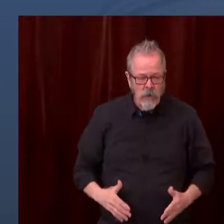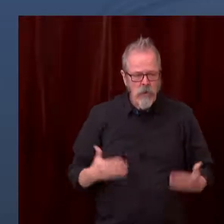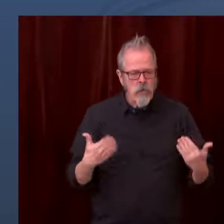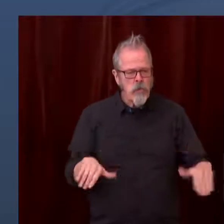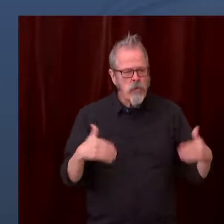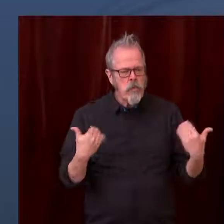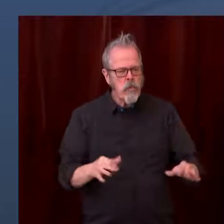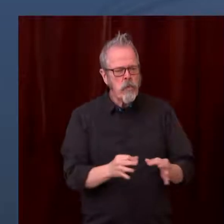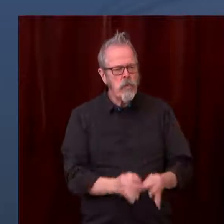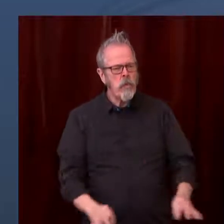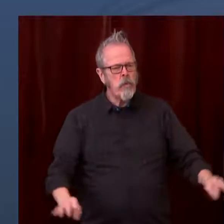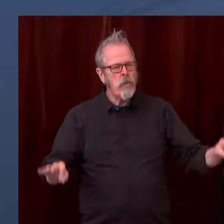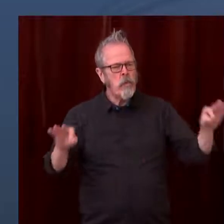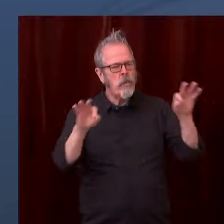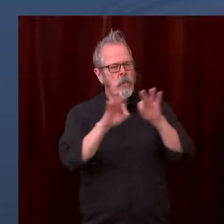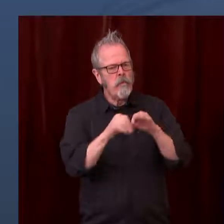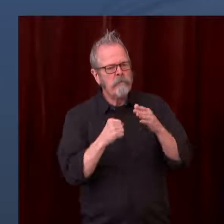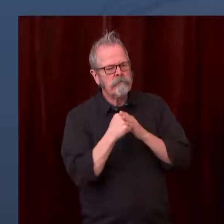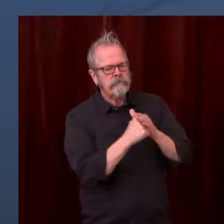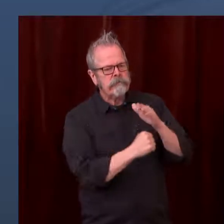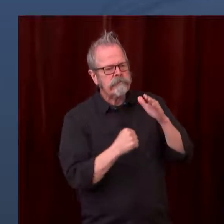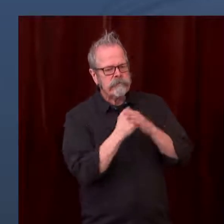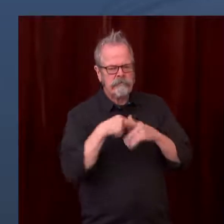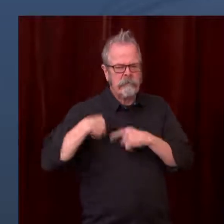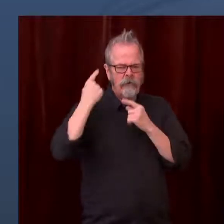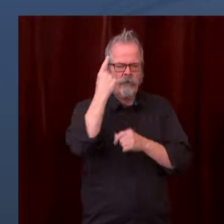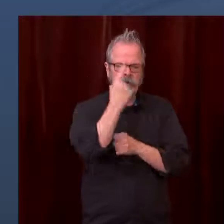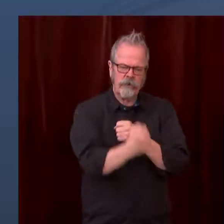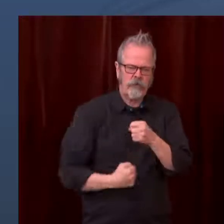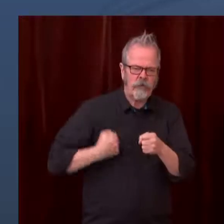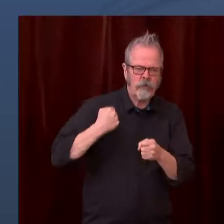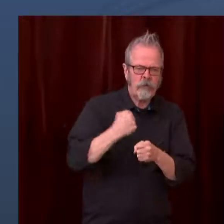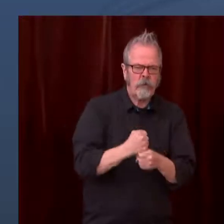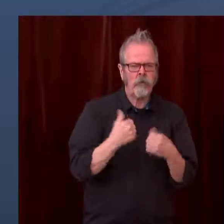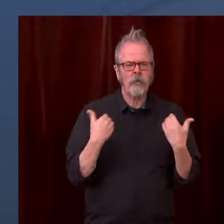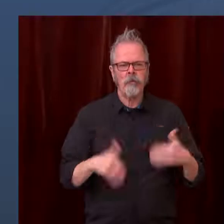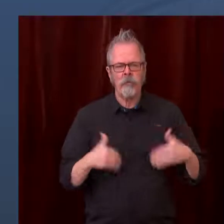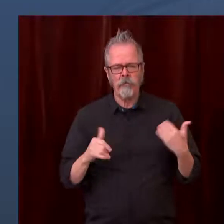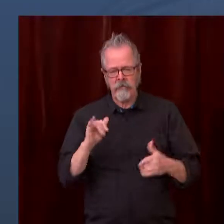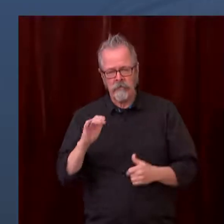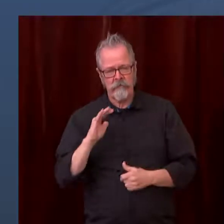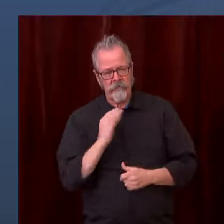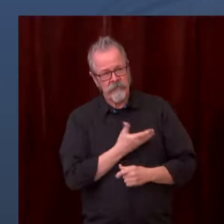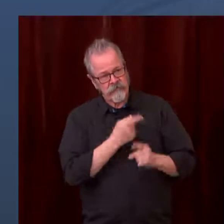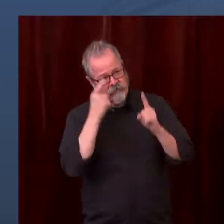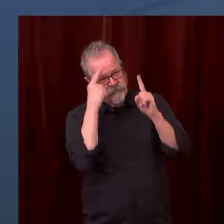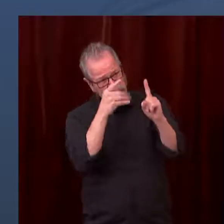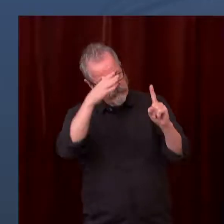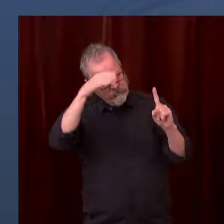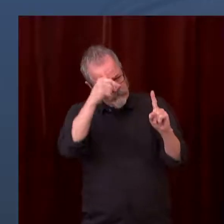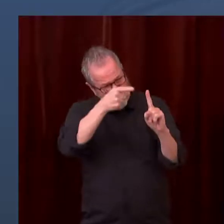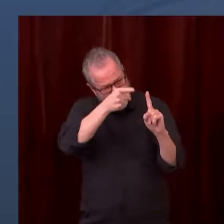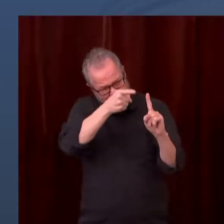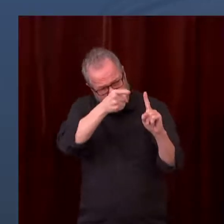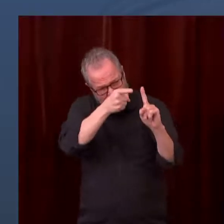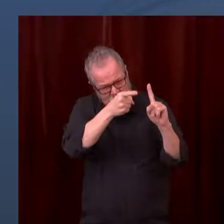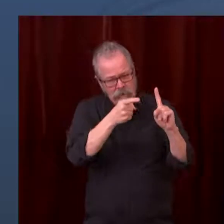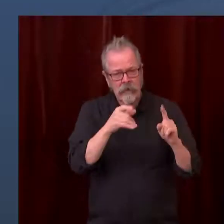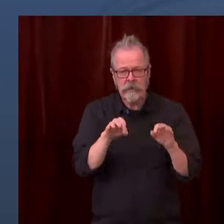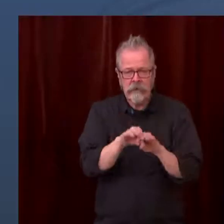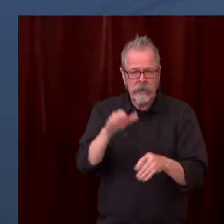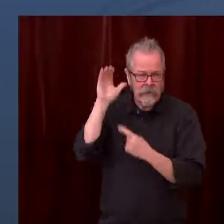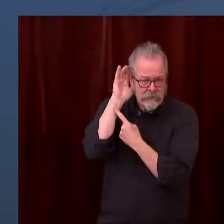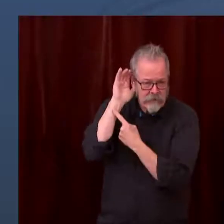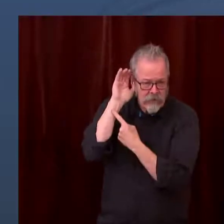been listening to the scientists and the public health experts. 1 year later, we've shown that our collective efforts have